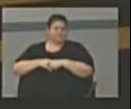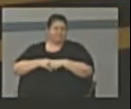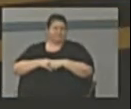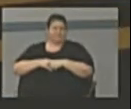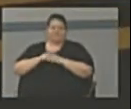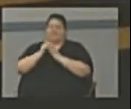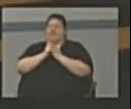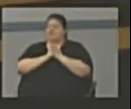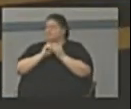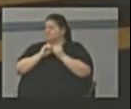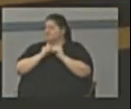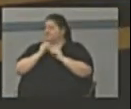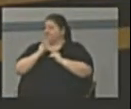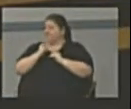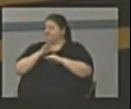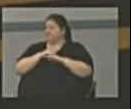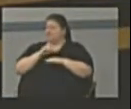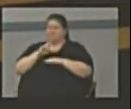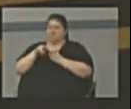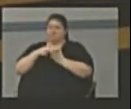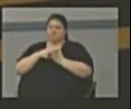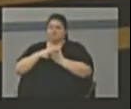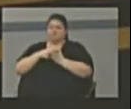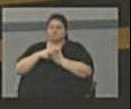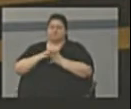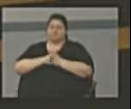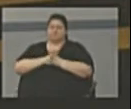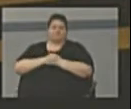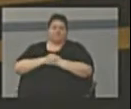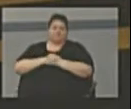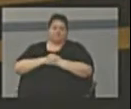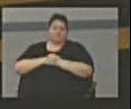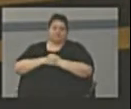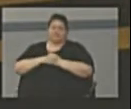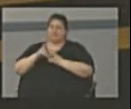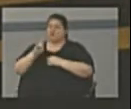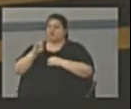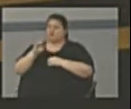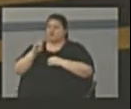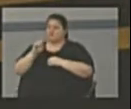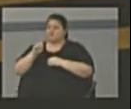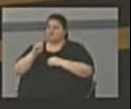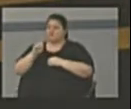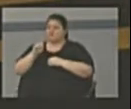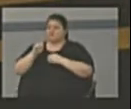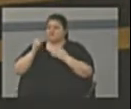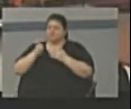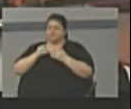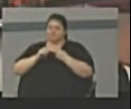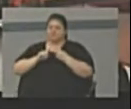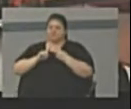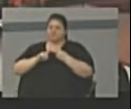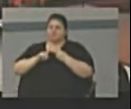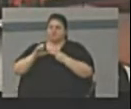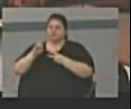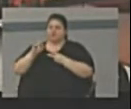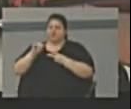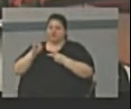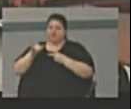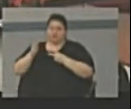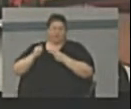Agenda item number 4, call roll, Ms. Rao. Mr. Rex? Here. Ms. Querry?